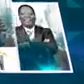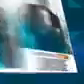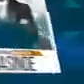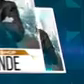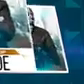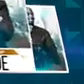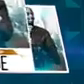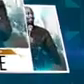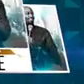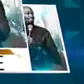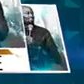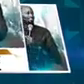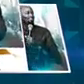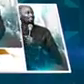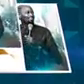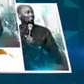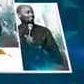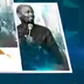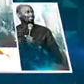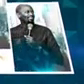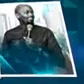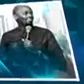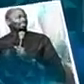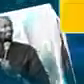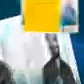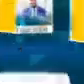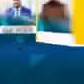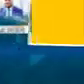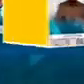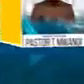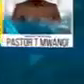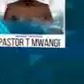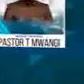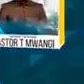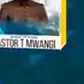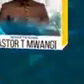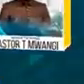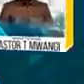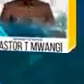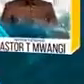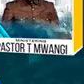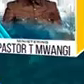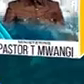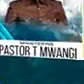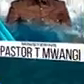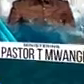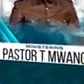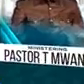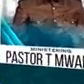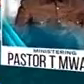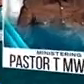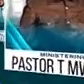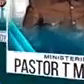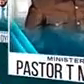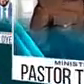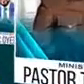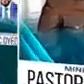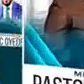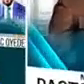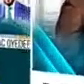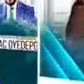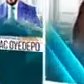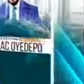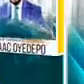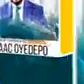the Lord told me to pray for two of them two of them hold it two of them I don't know you